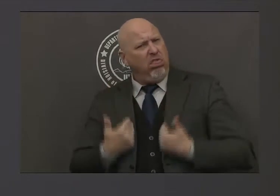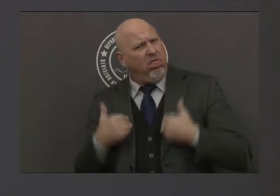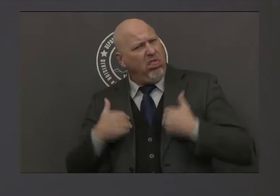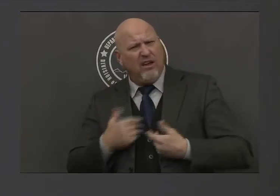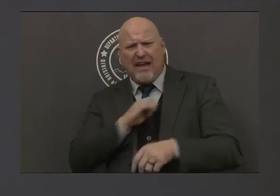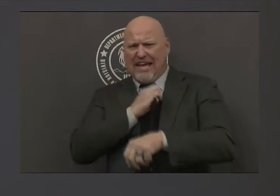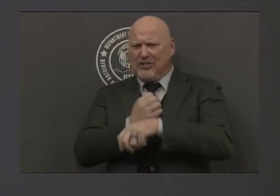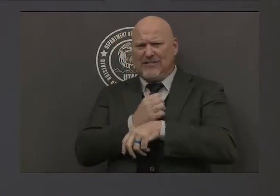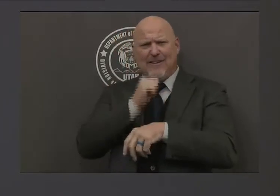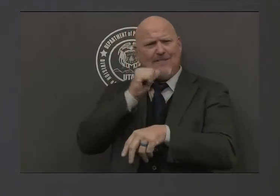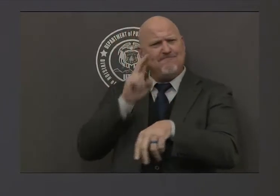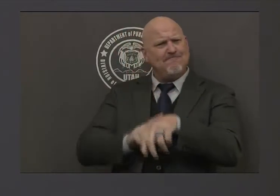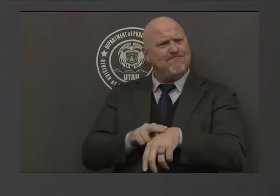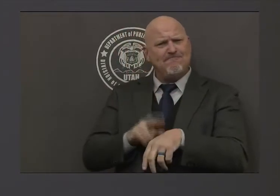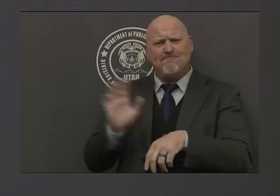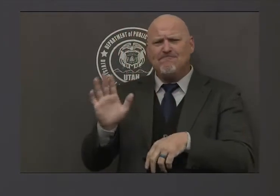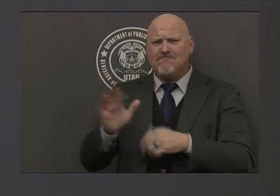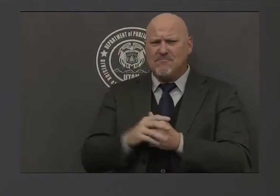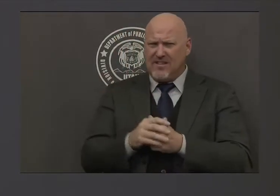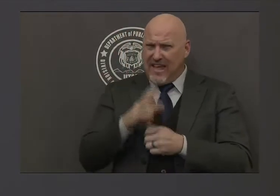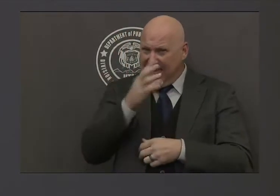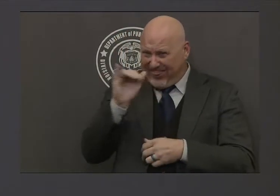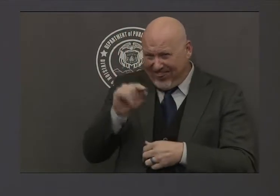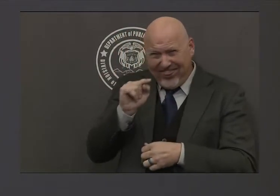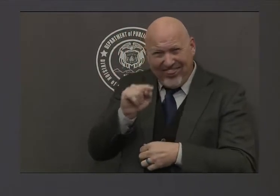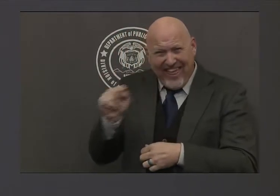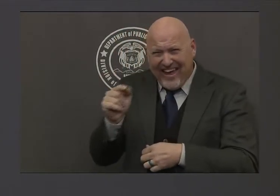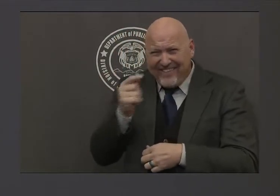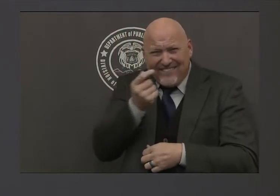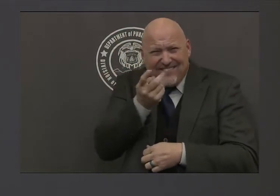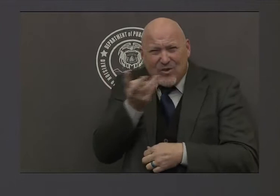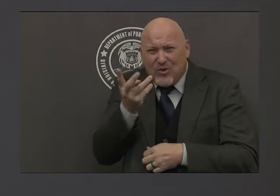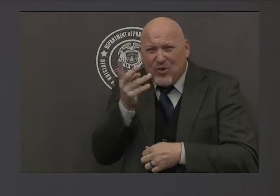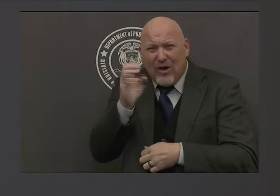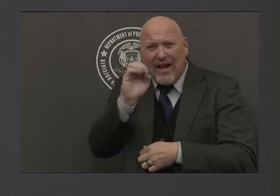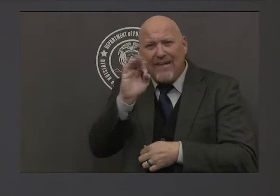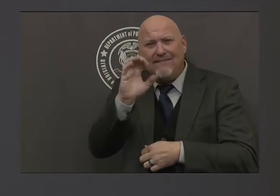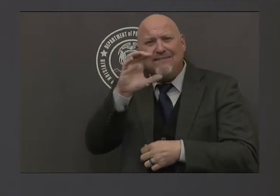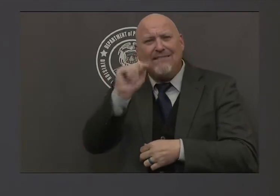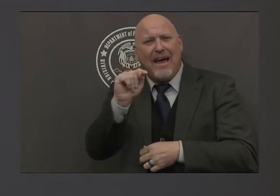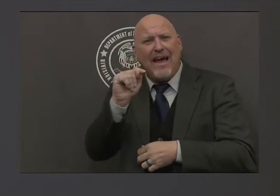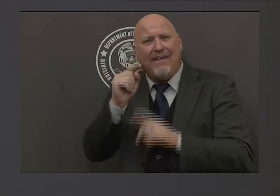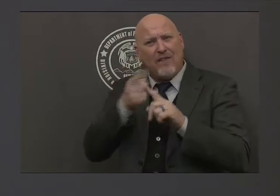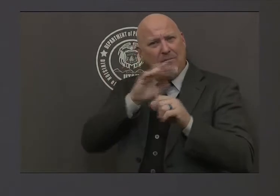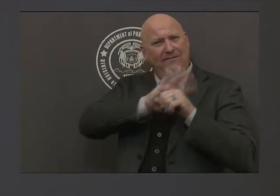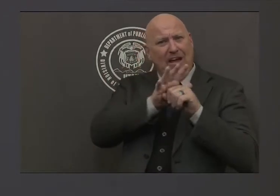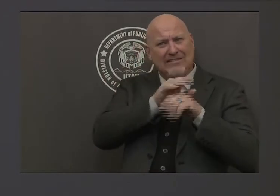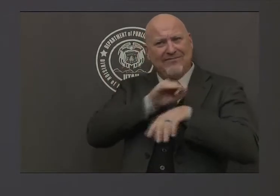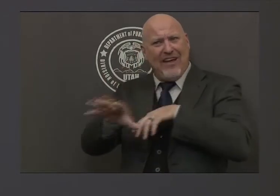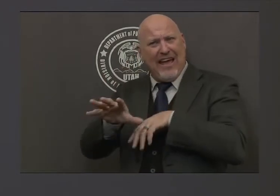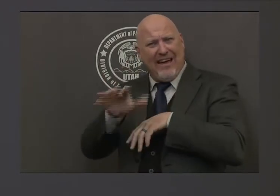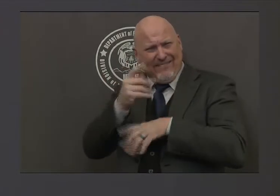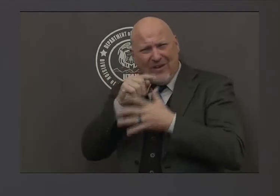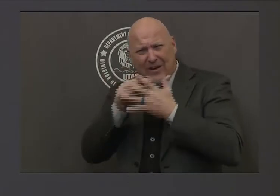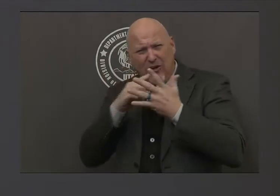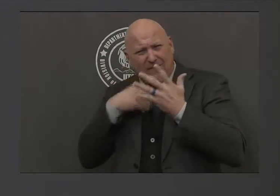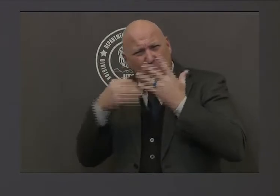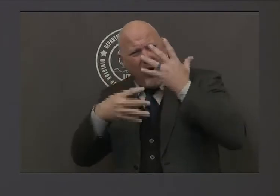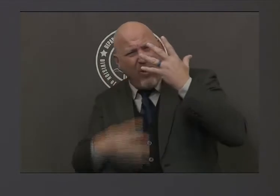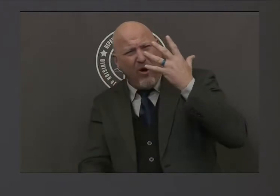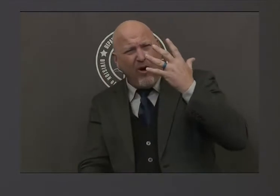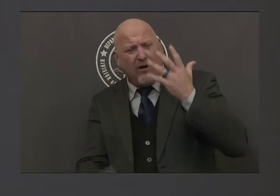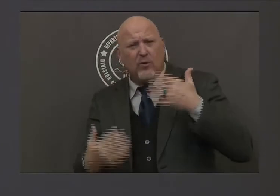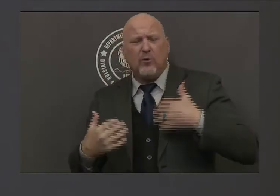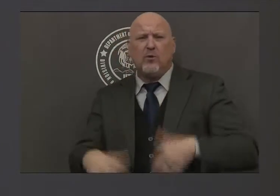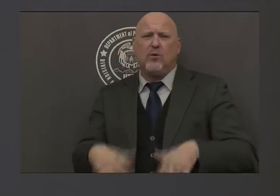impacts long term that we're noticing here these past 9 months. The long haulers, I appreciate the fact